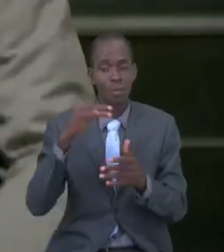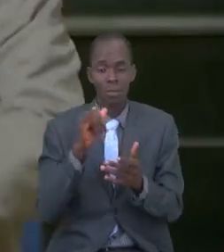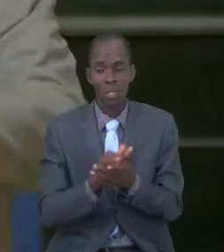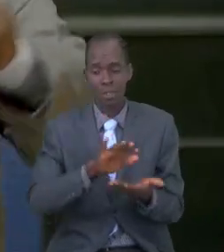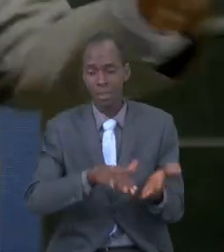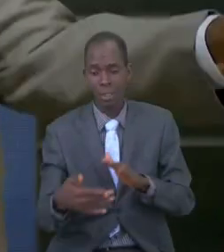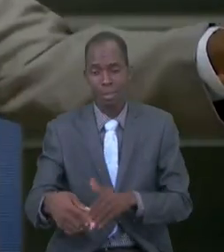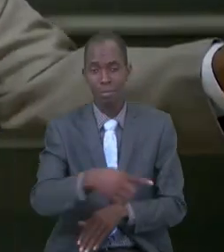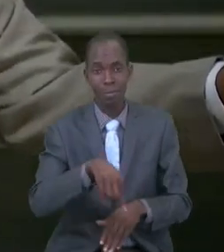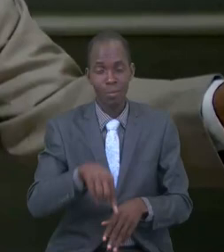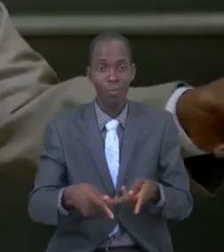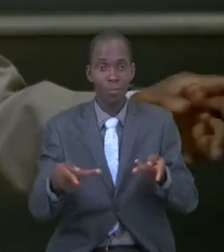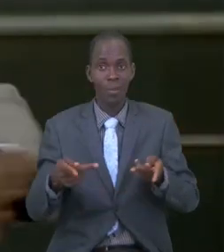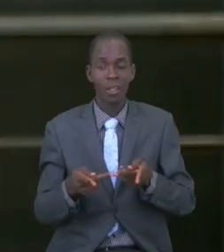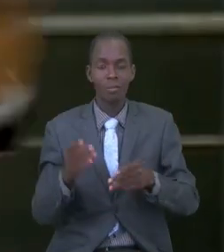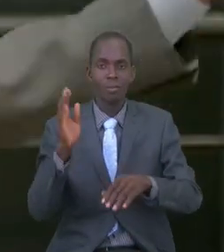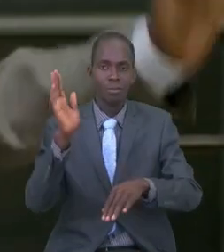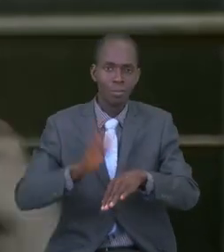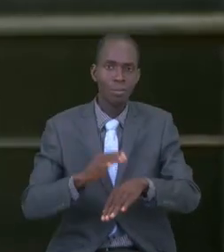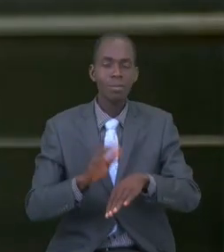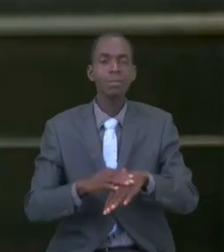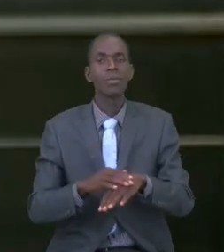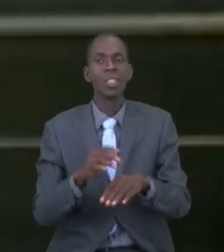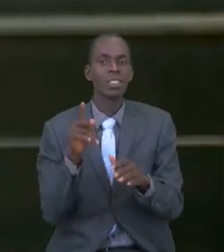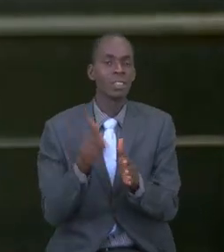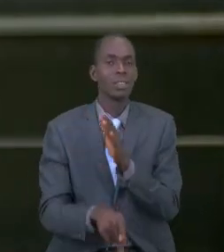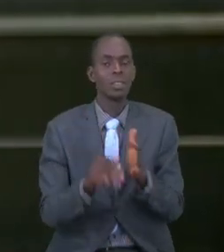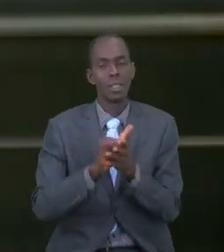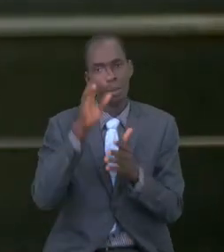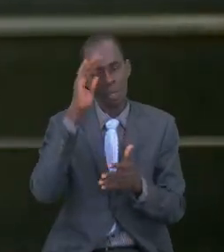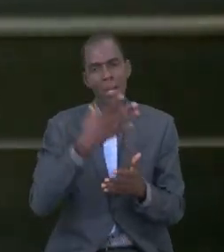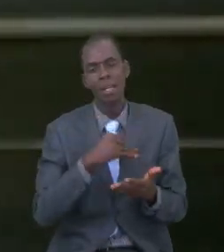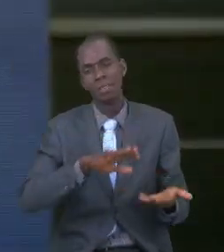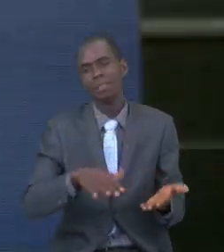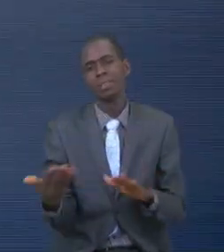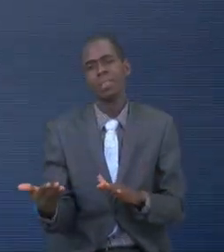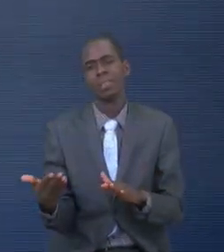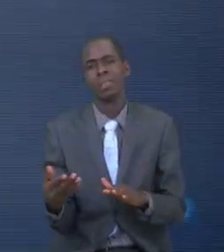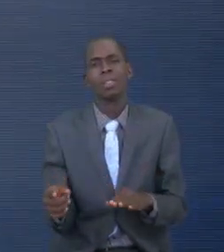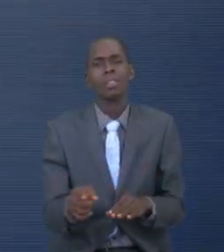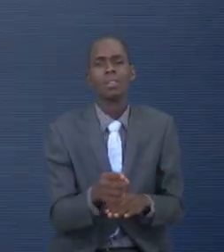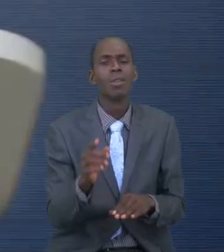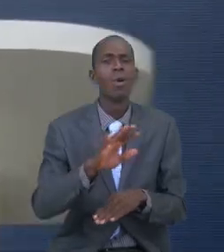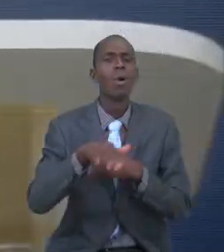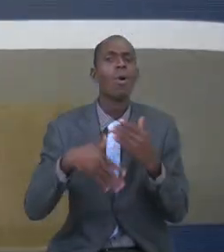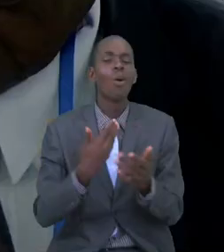trap, smote him, he died. They all will go.